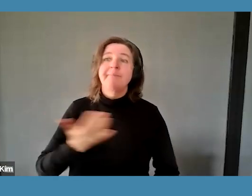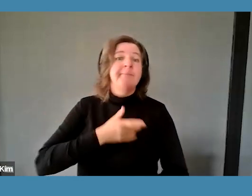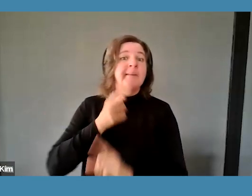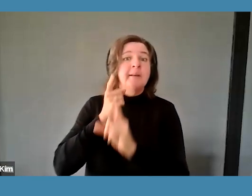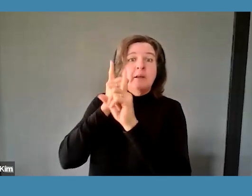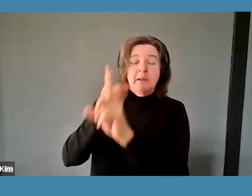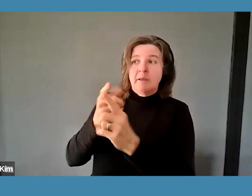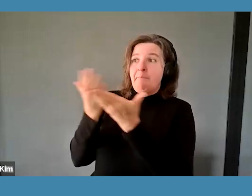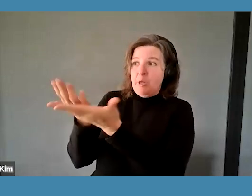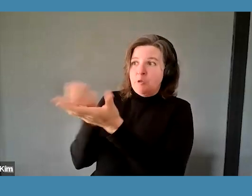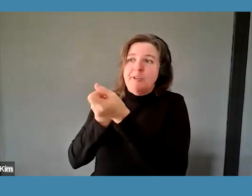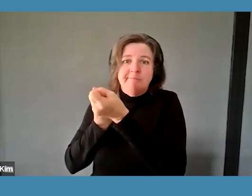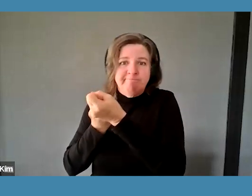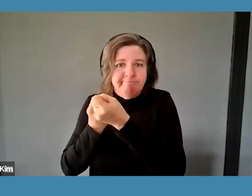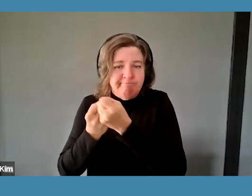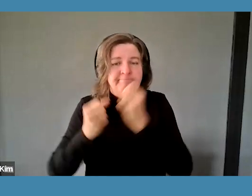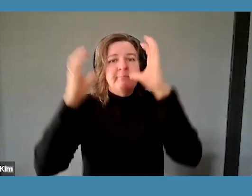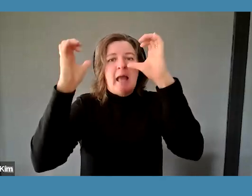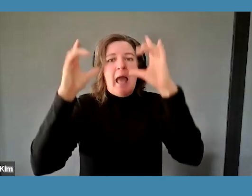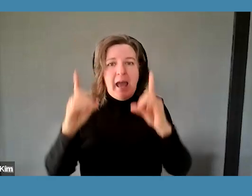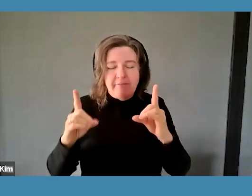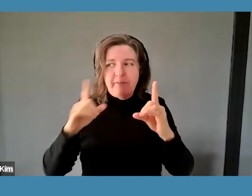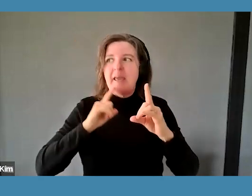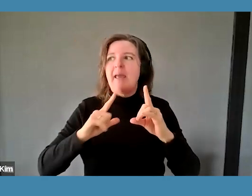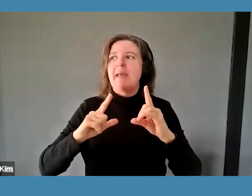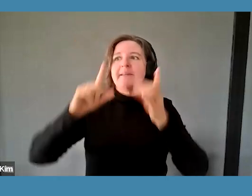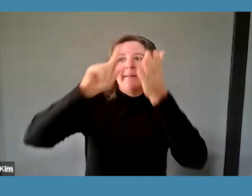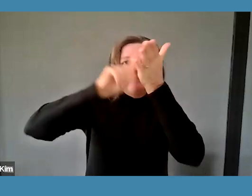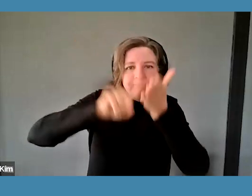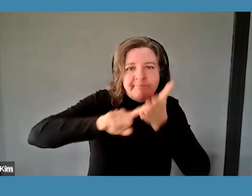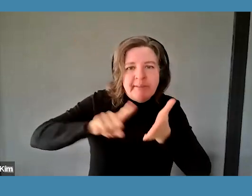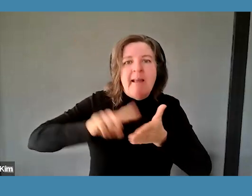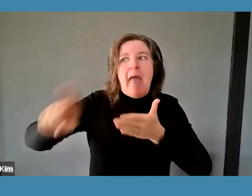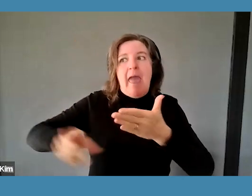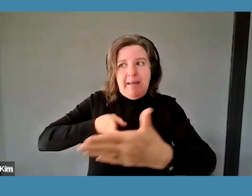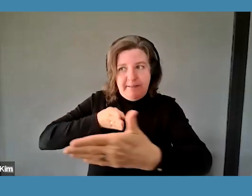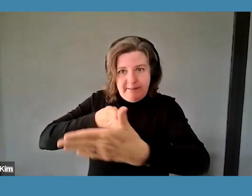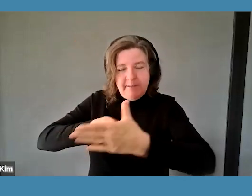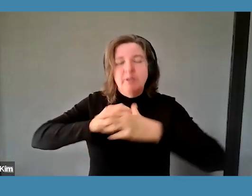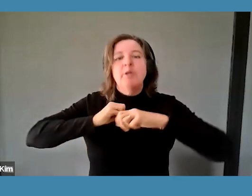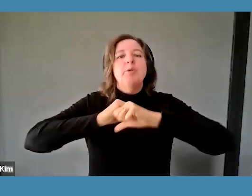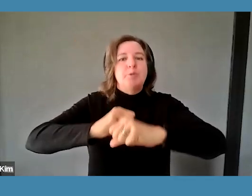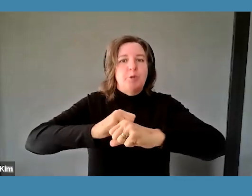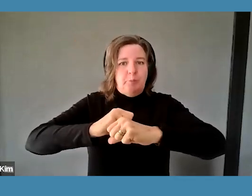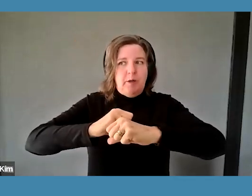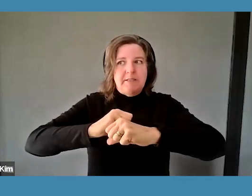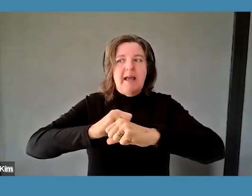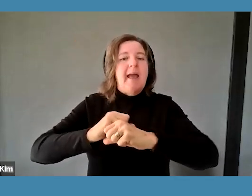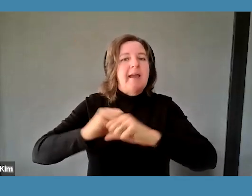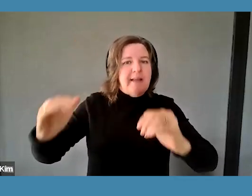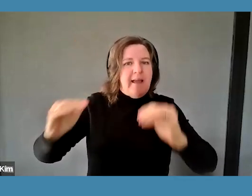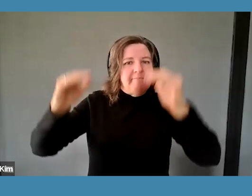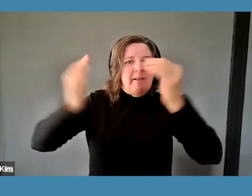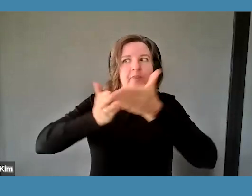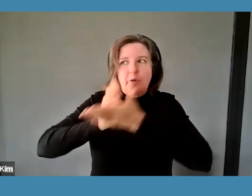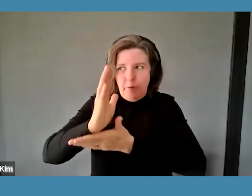educate, investigate, and litigate to protect and advance the rights, dignity, equal